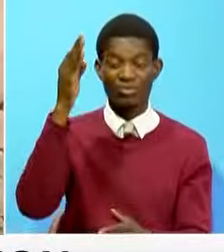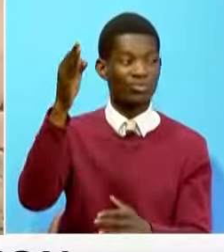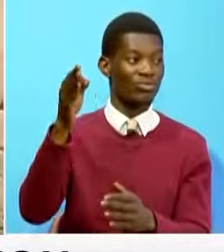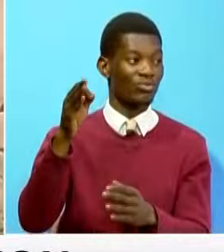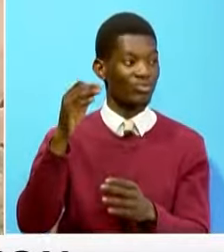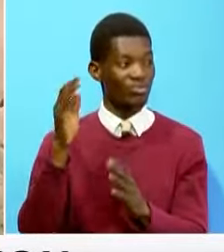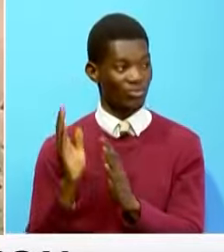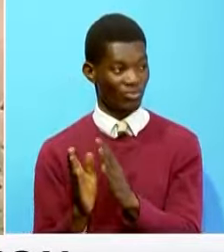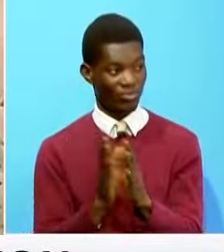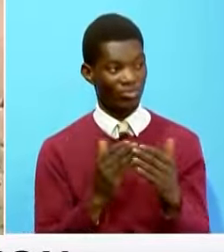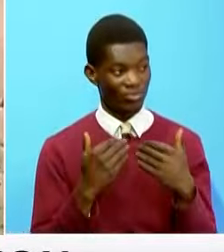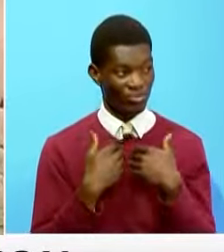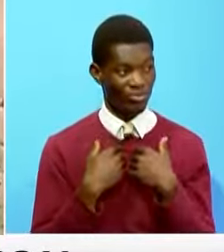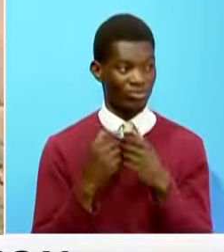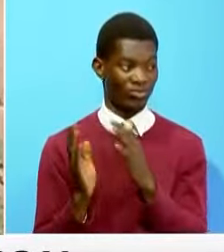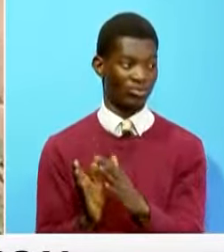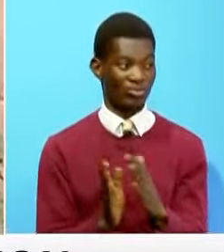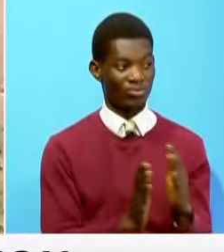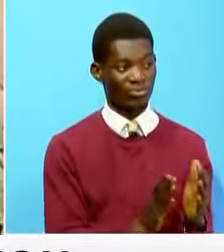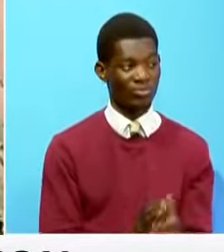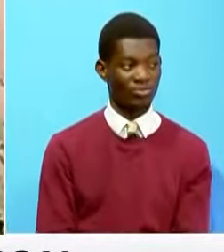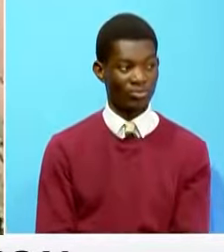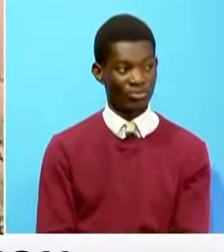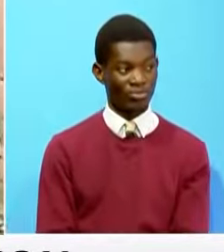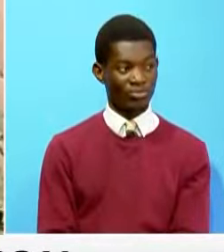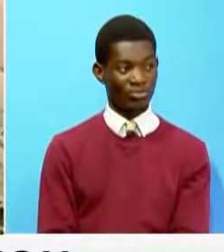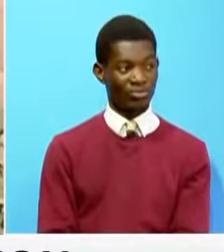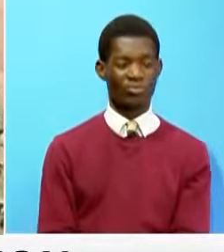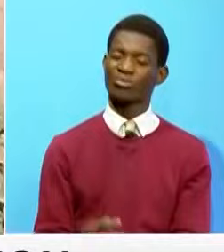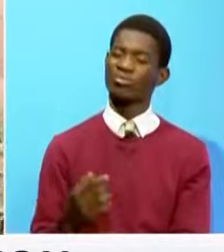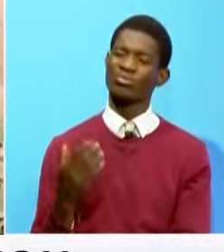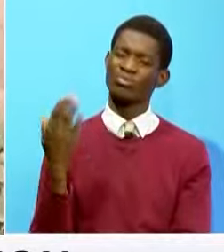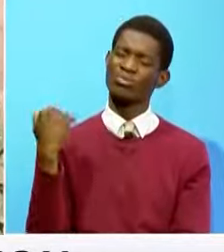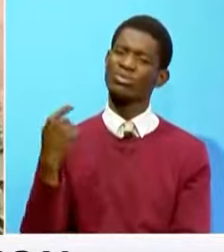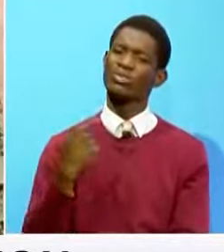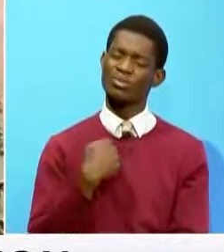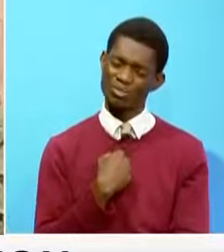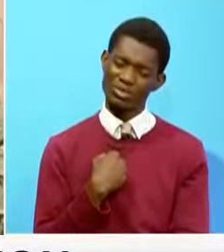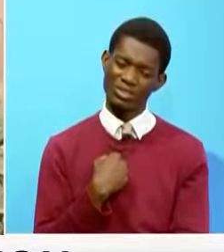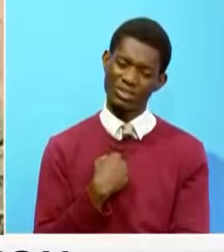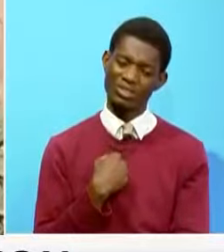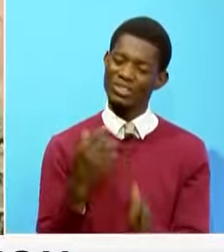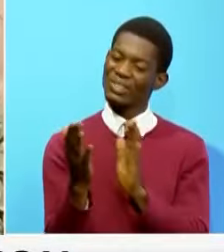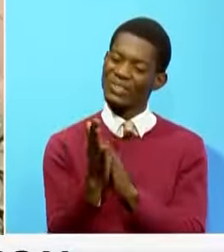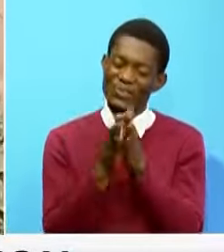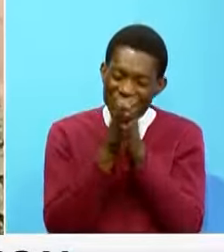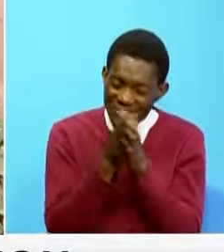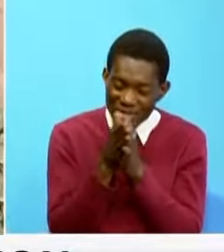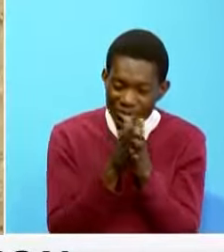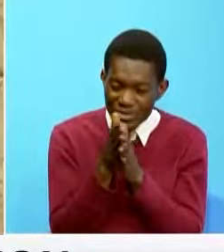farming. At some point, I had even lost interest of going to school, but CDF has assisted me a